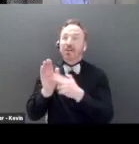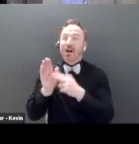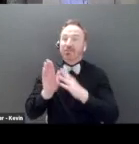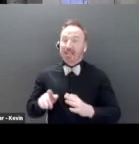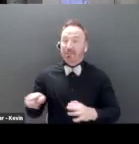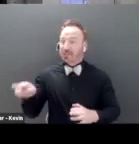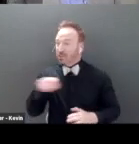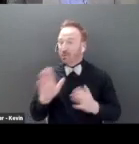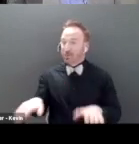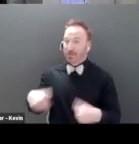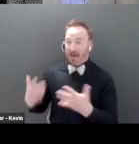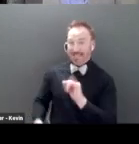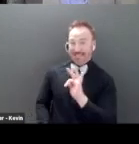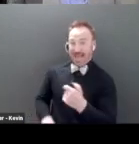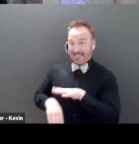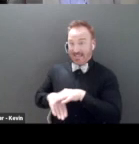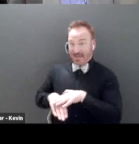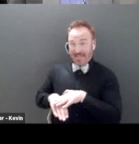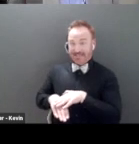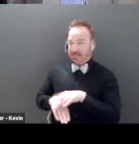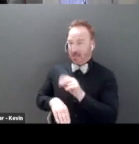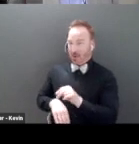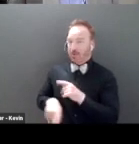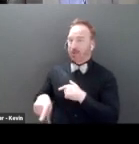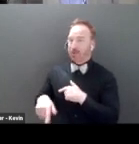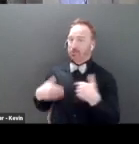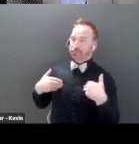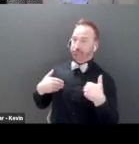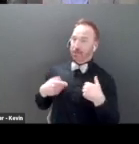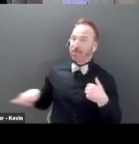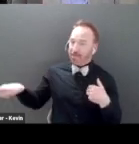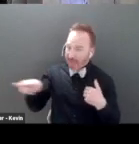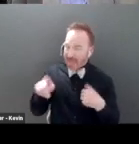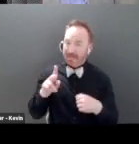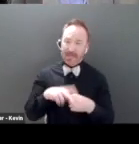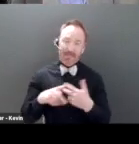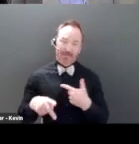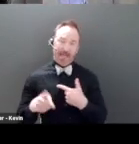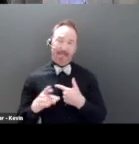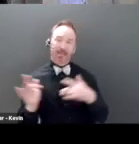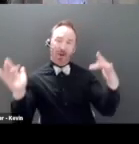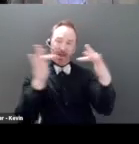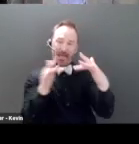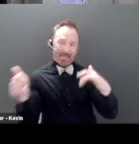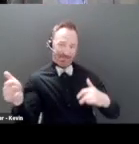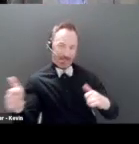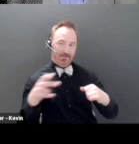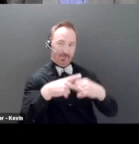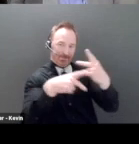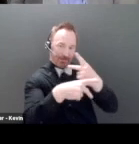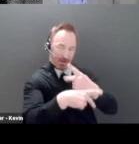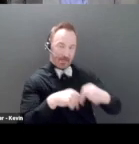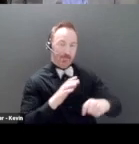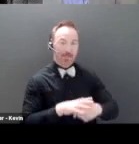that themselves. And keep in mind that if they have an income inclusion, it is subject to GST